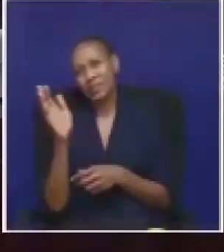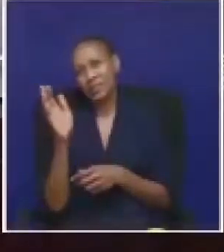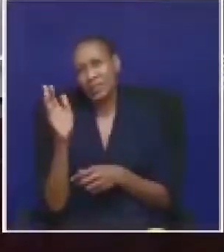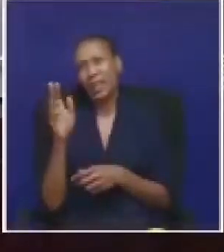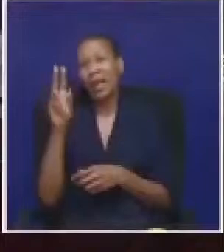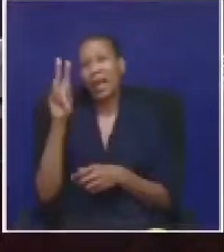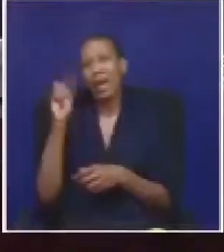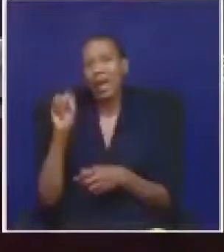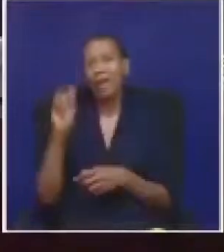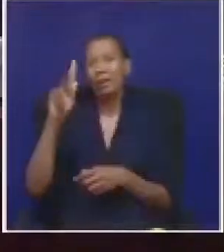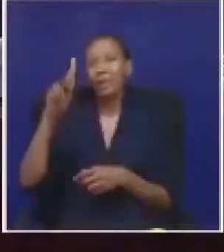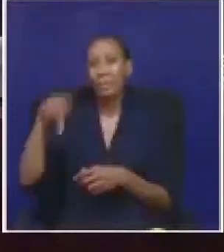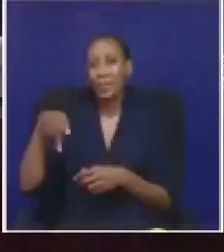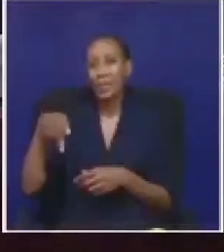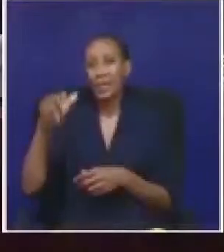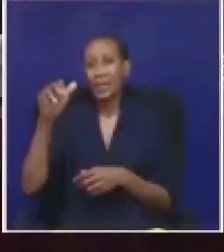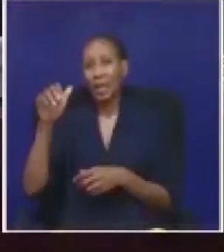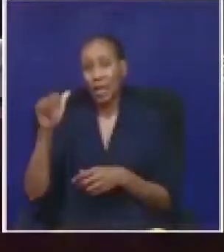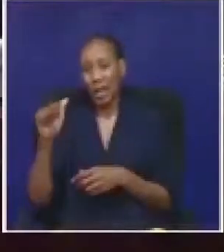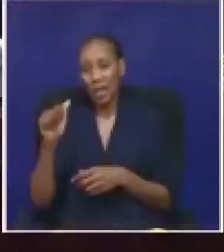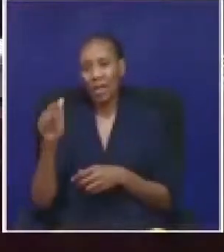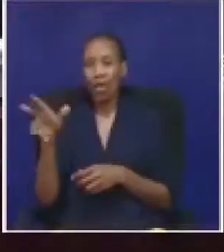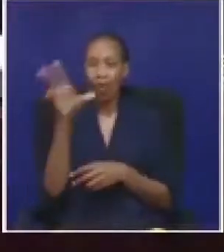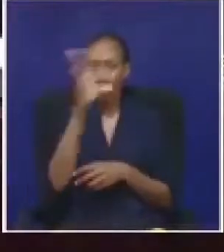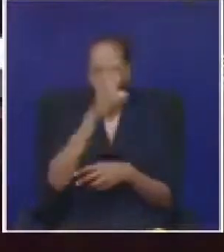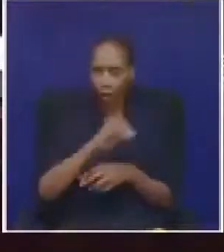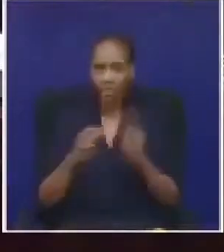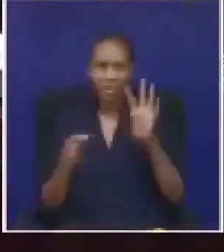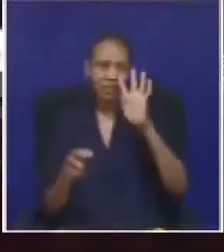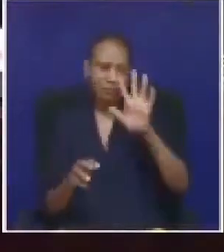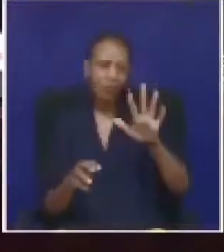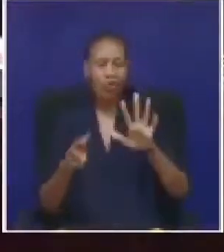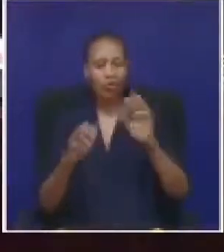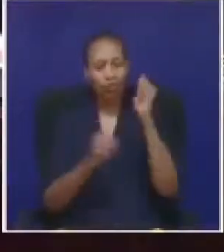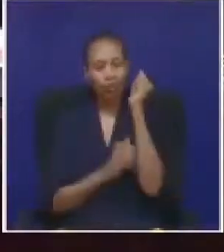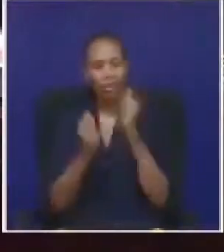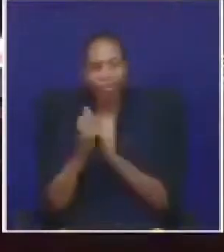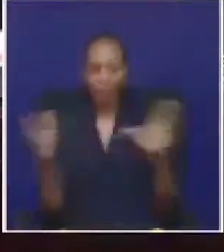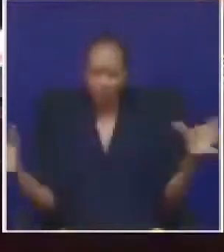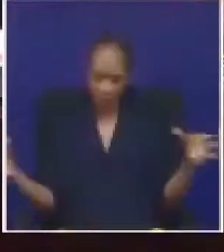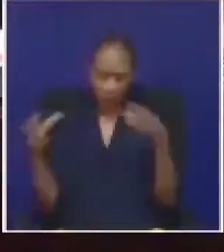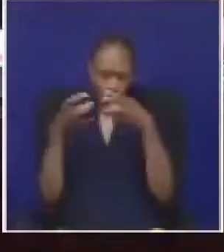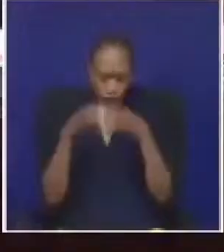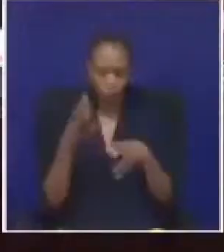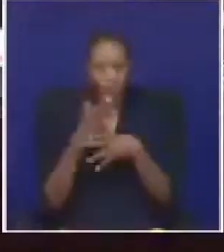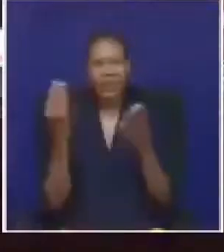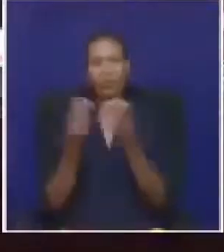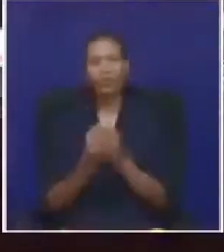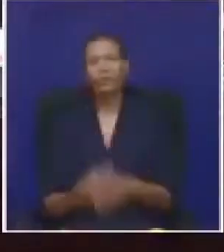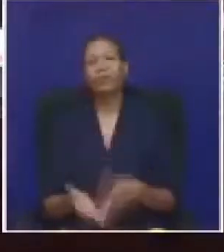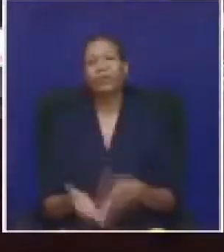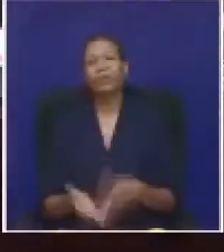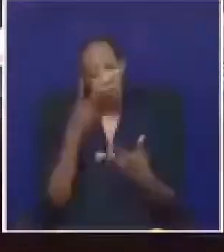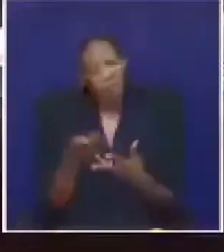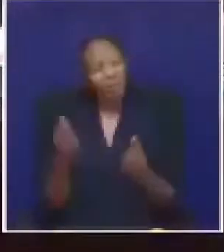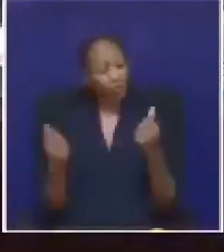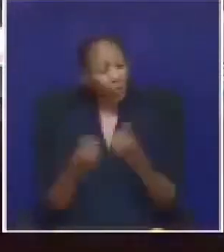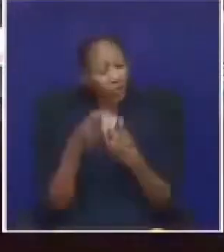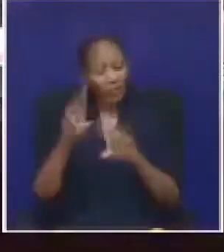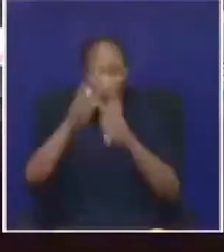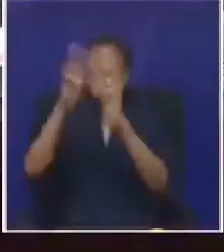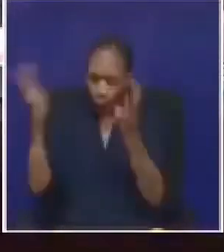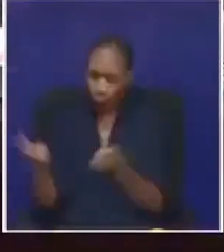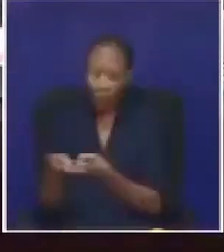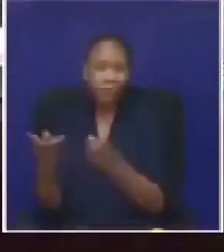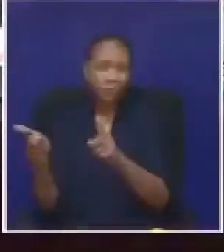the NPA's Asset Forfeiture Unit. Given the global nature and extent of